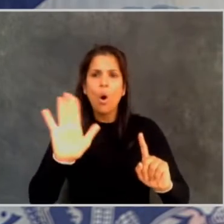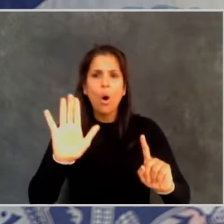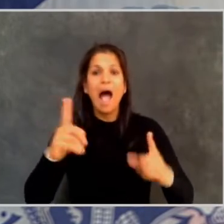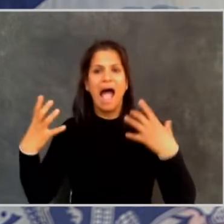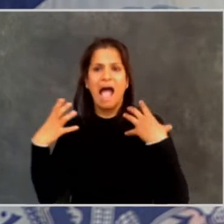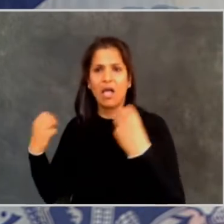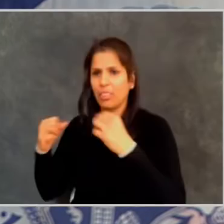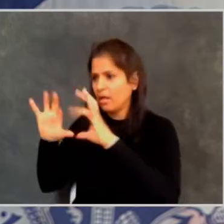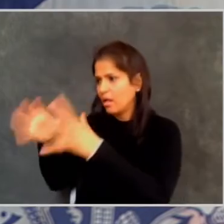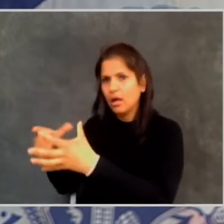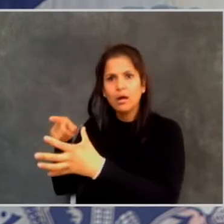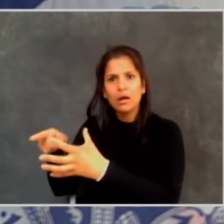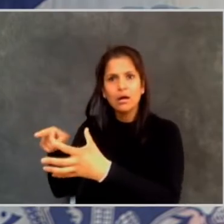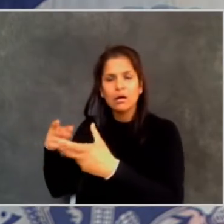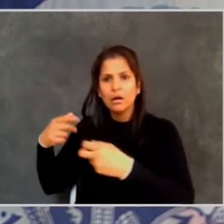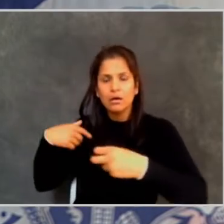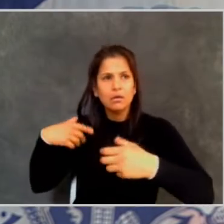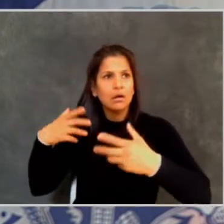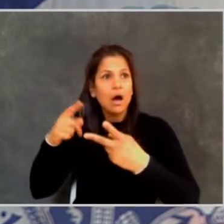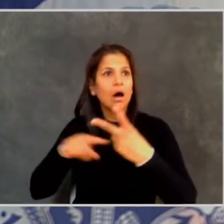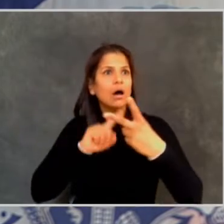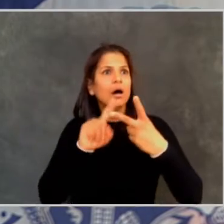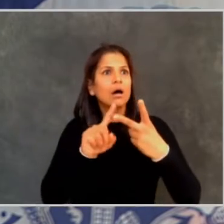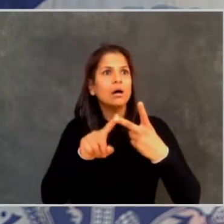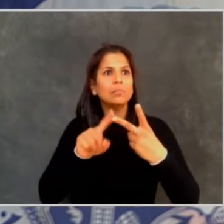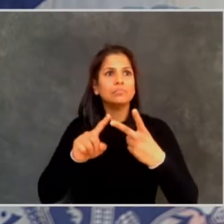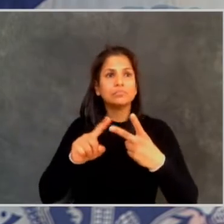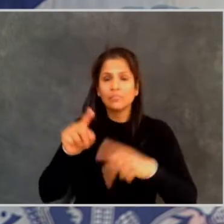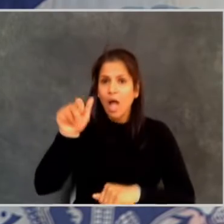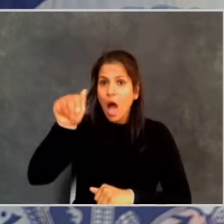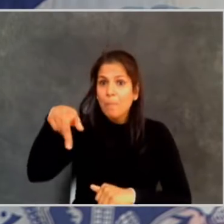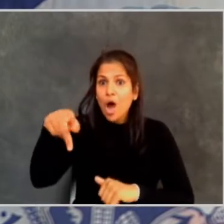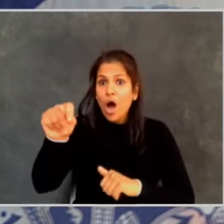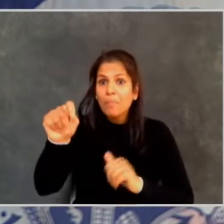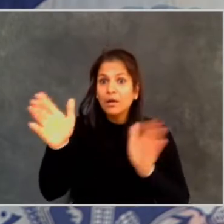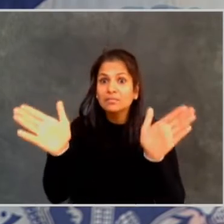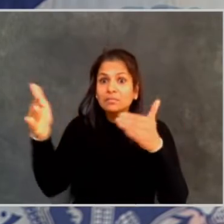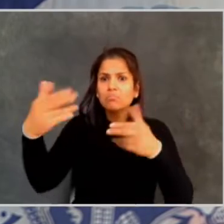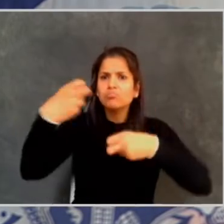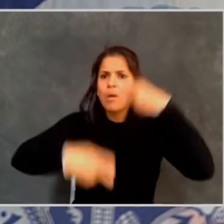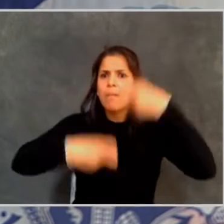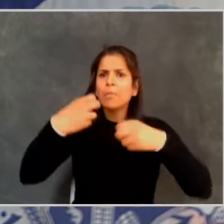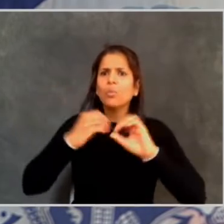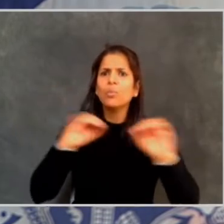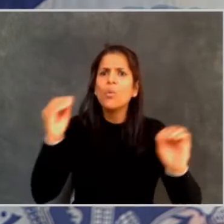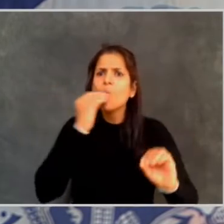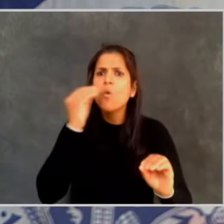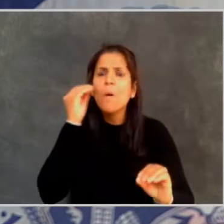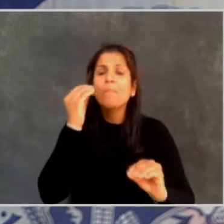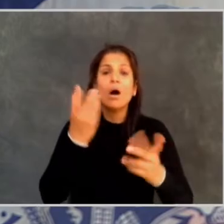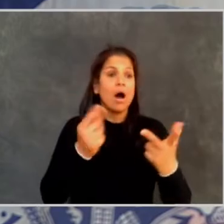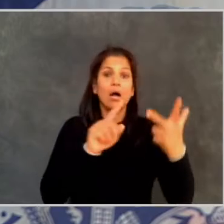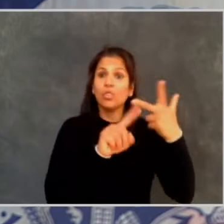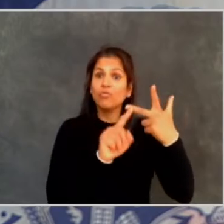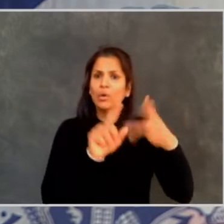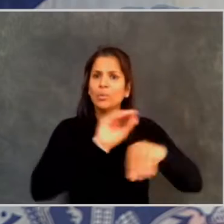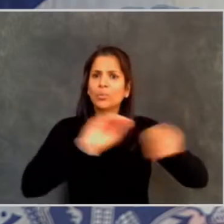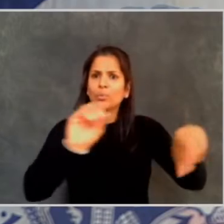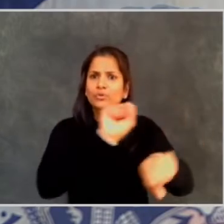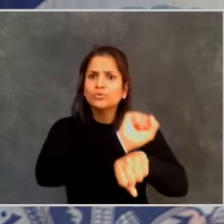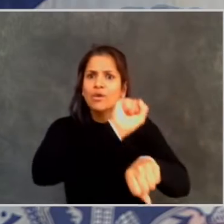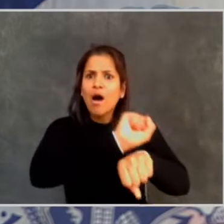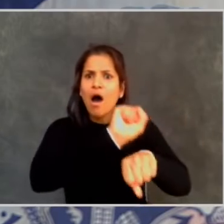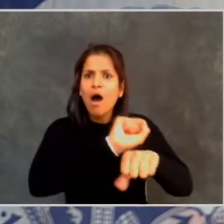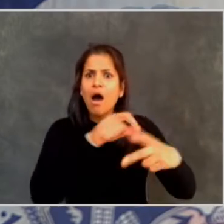leave? Do they have paid family leave? All of these things contribute. Obviously, you're